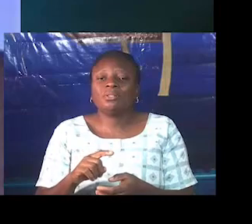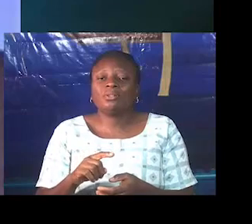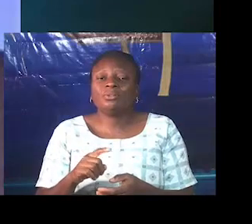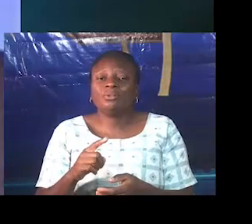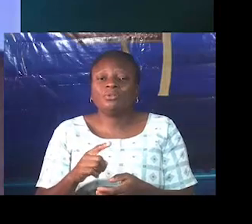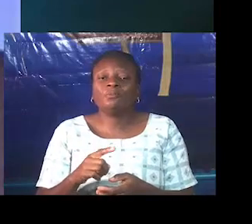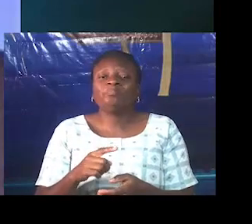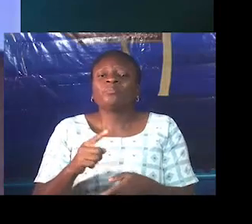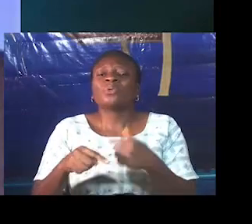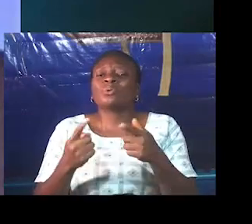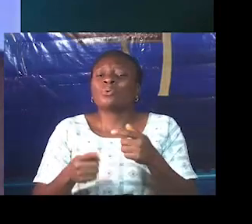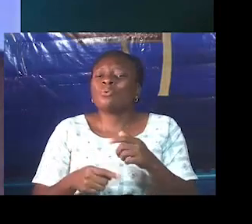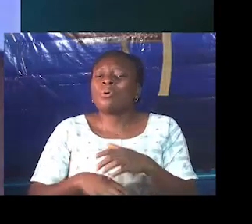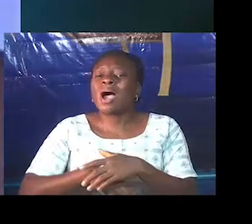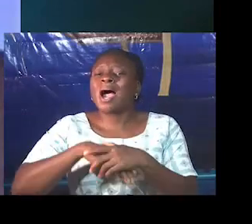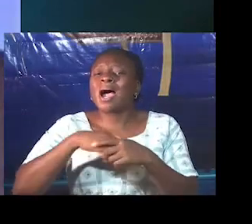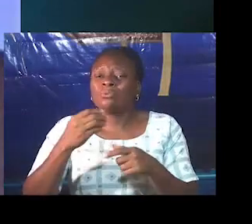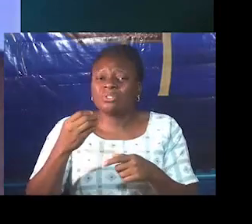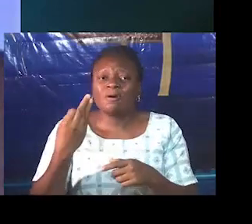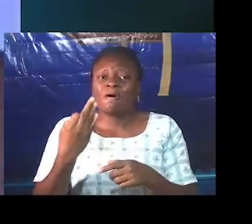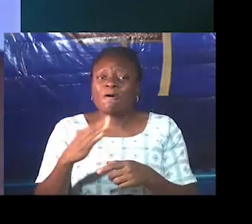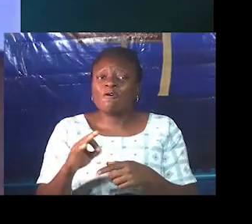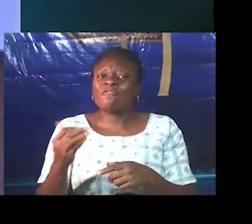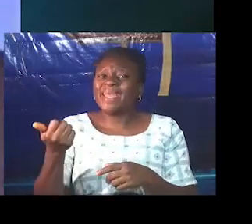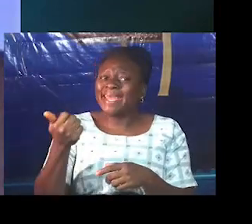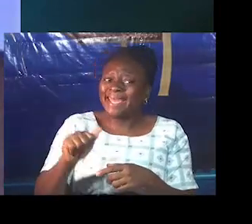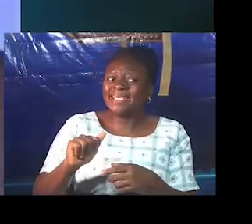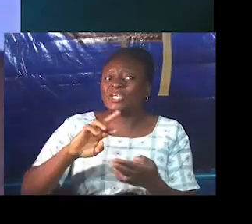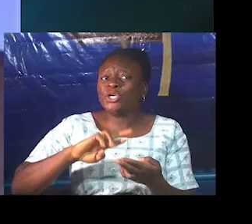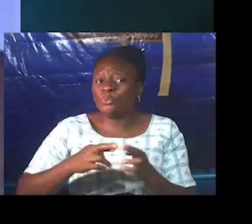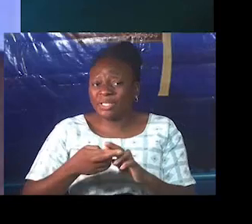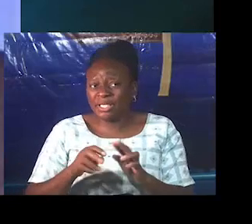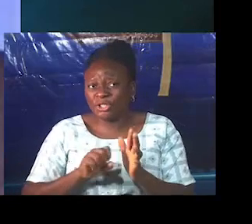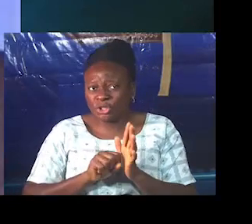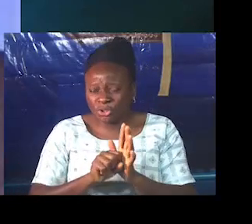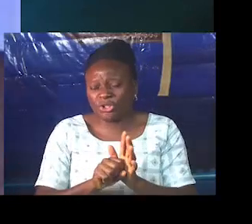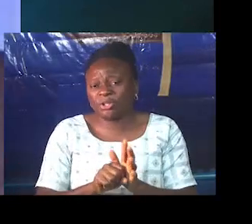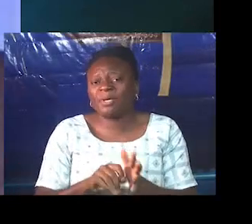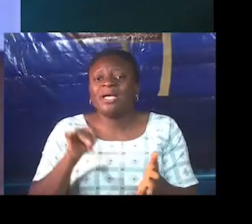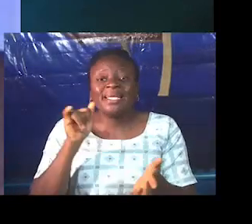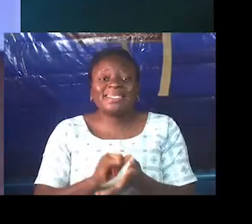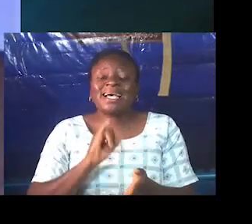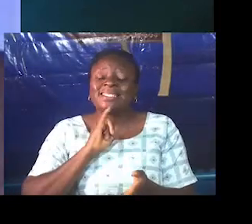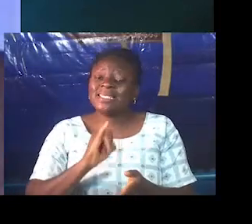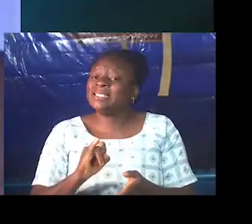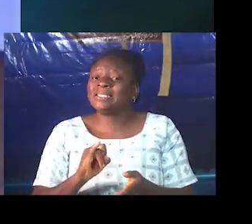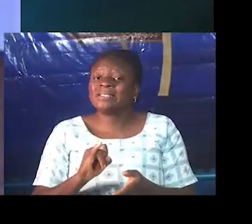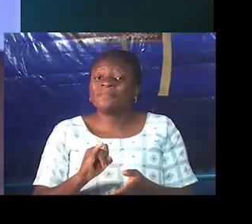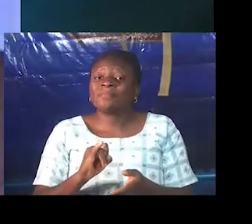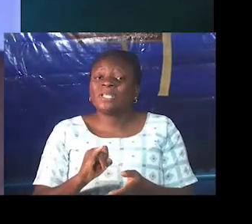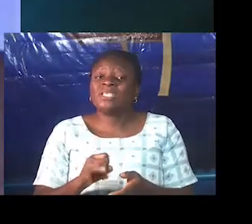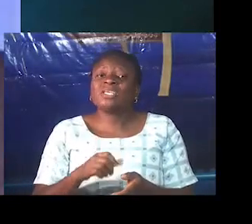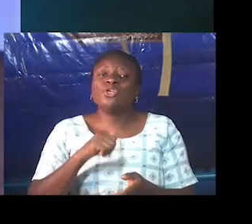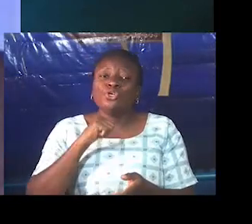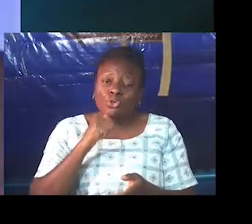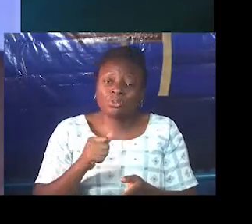that relationship. Get out of that relationship. You say, but he's my pastor. He is not a correct pastor. Get out